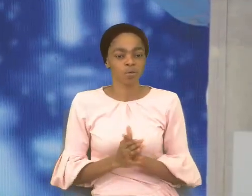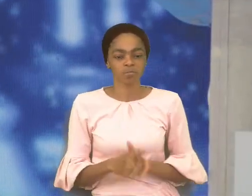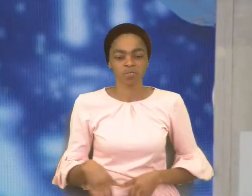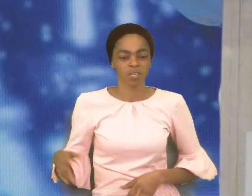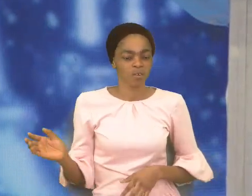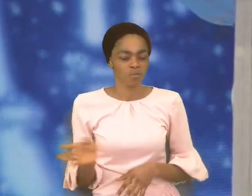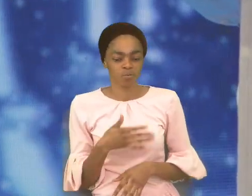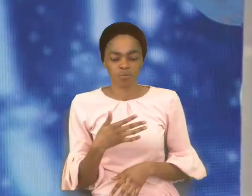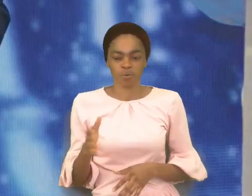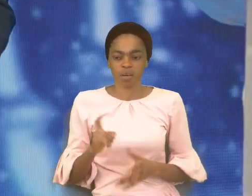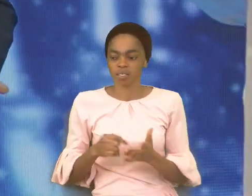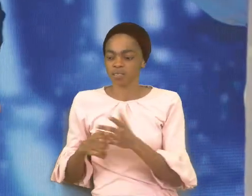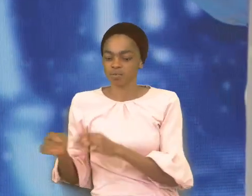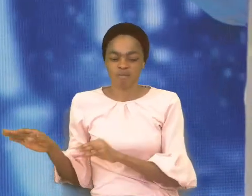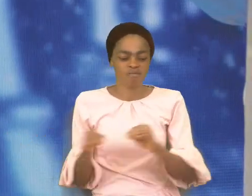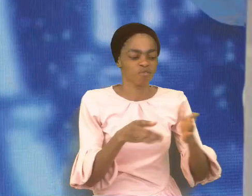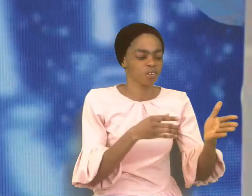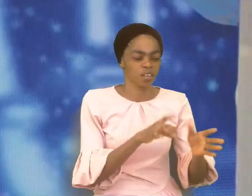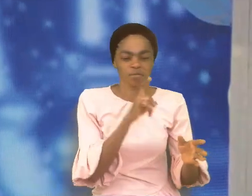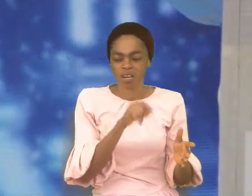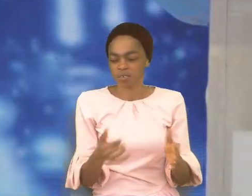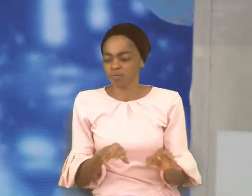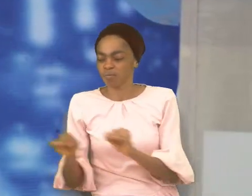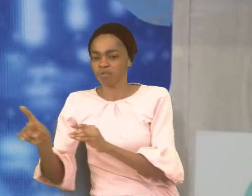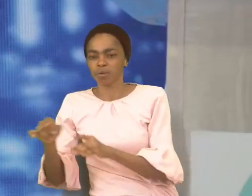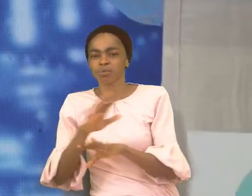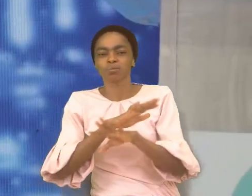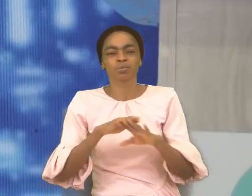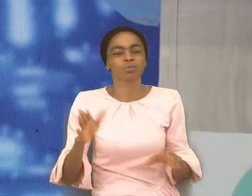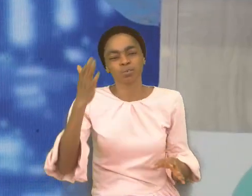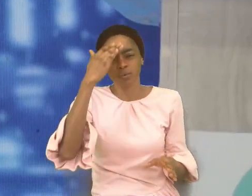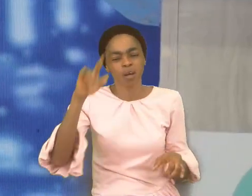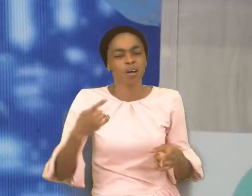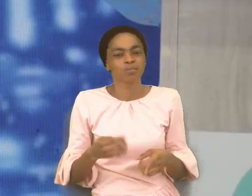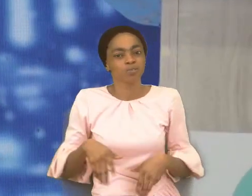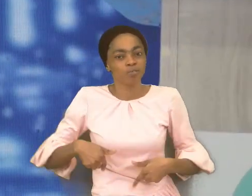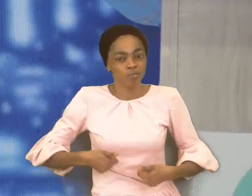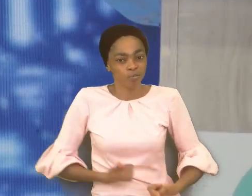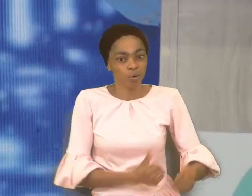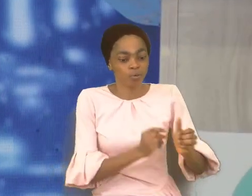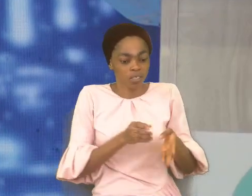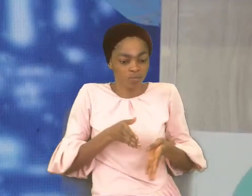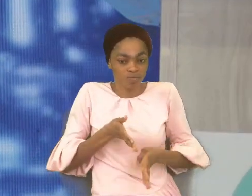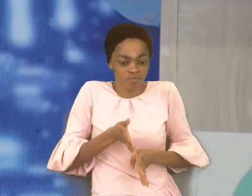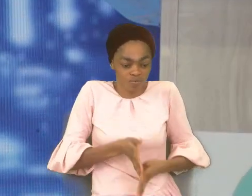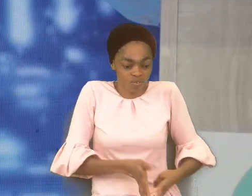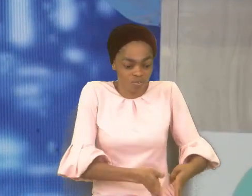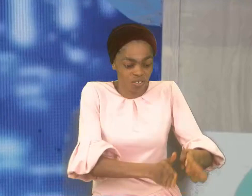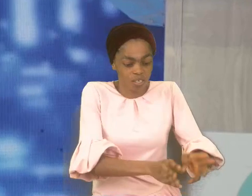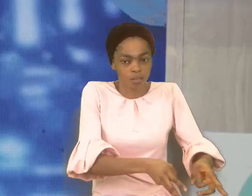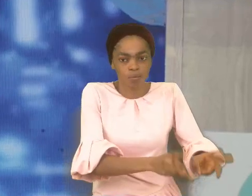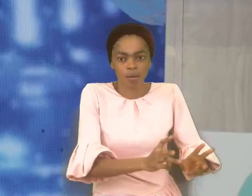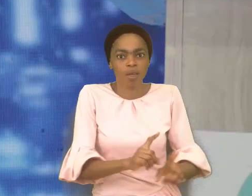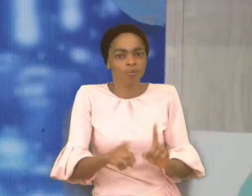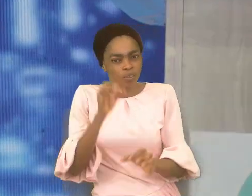not to follow the straight path. But when you have a compelling faith, the faith that stands,